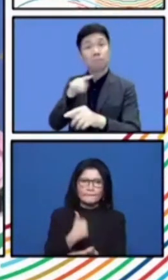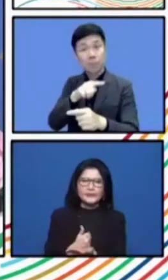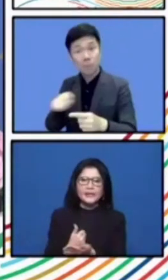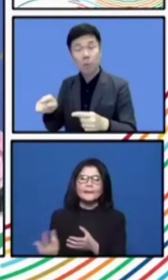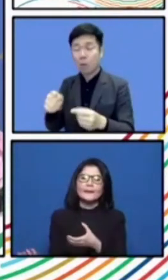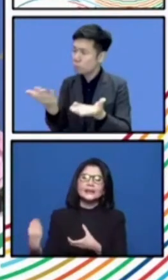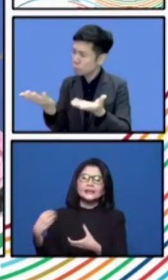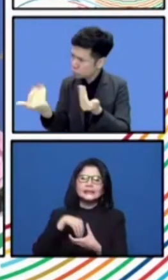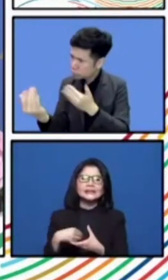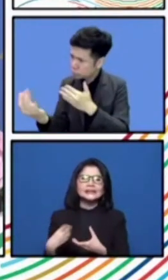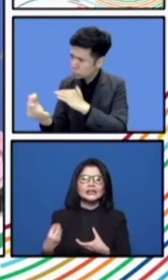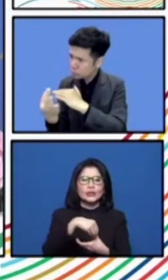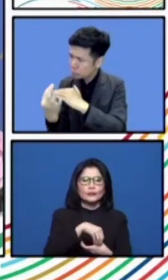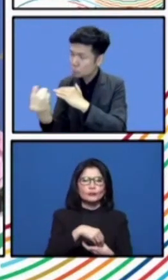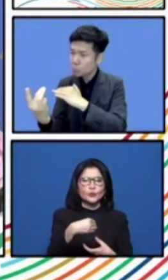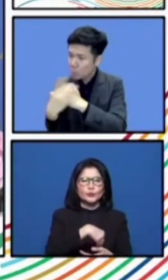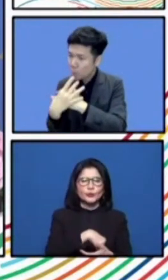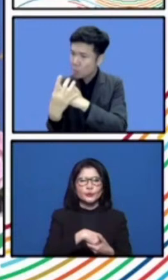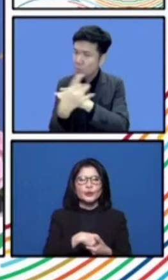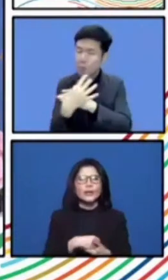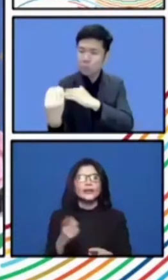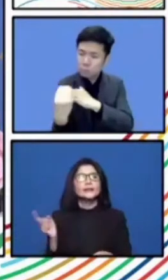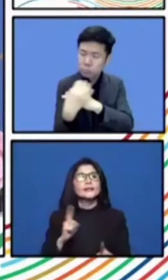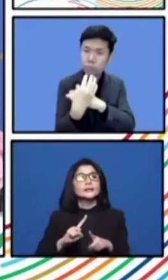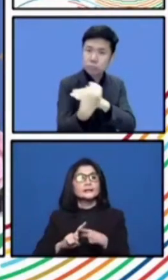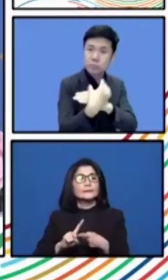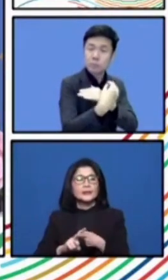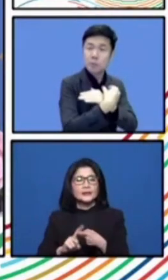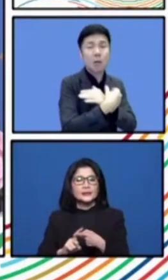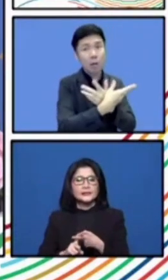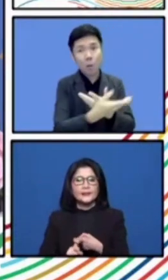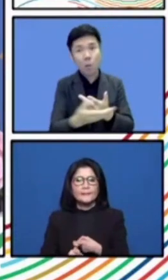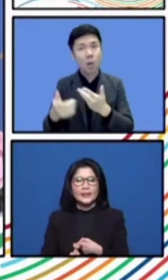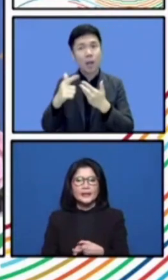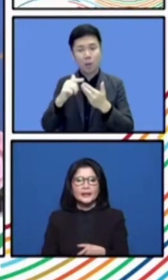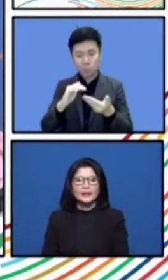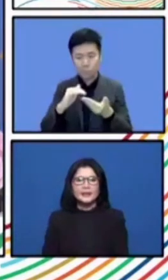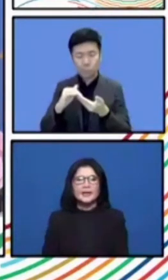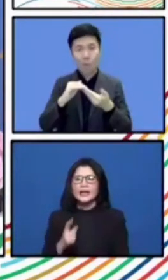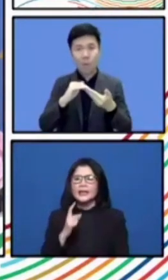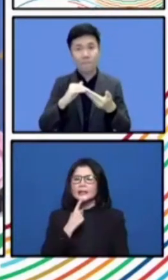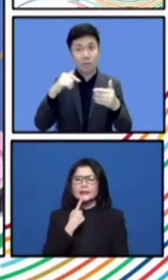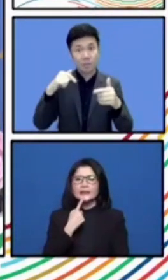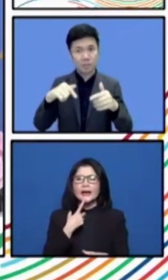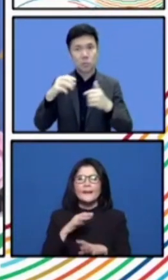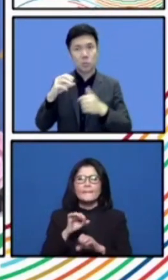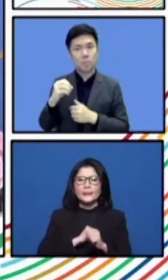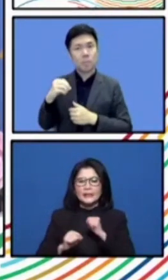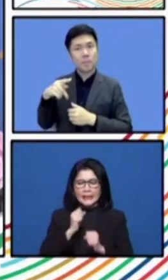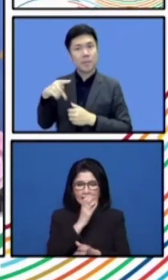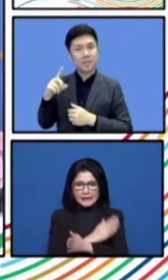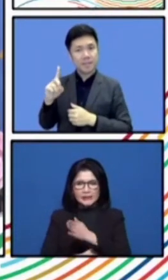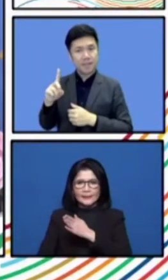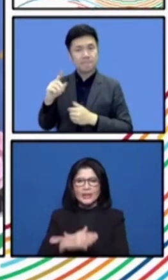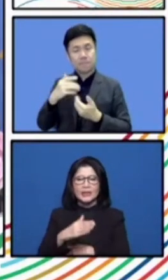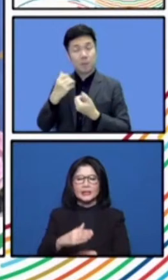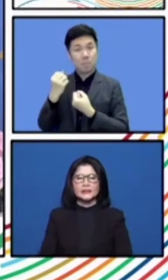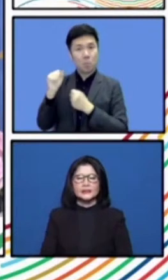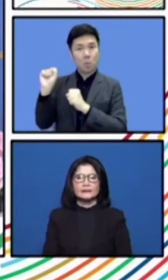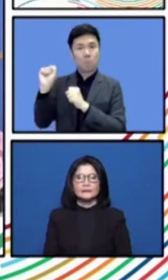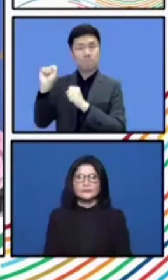and contribution from friends and colleagues in the disability movement so as to gather